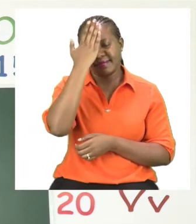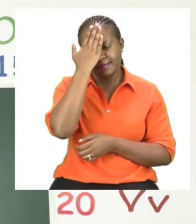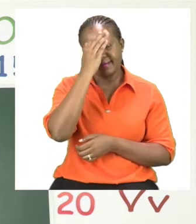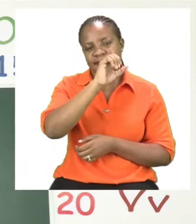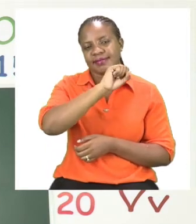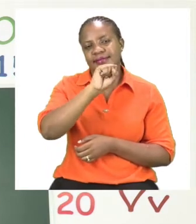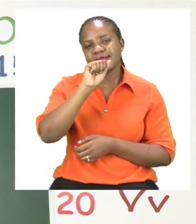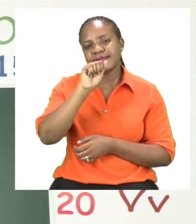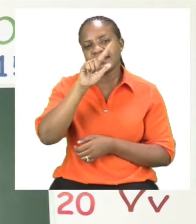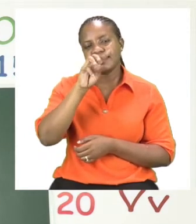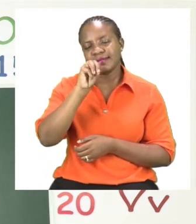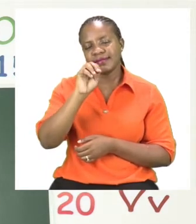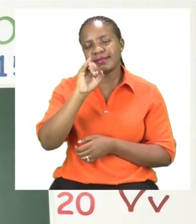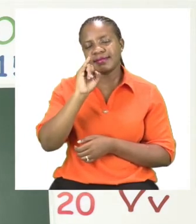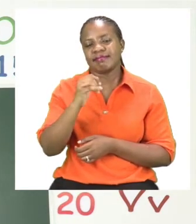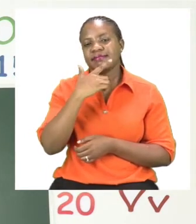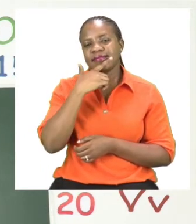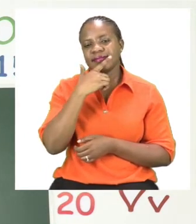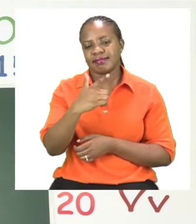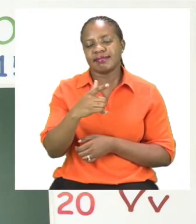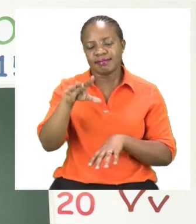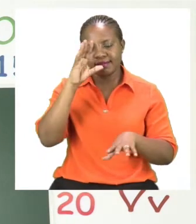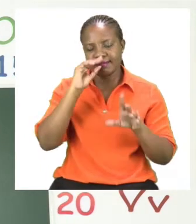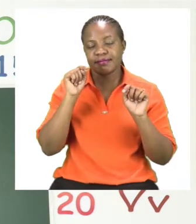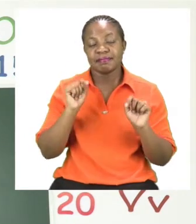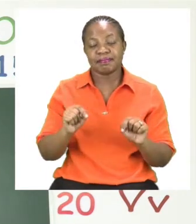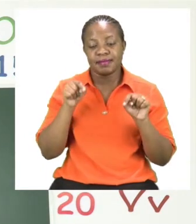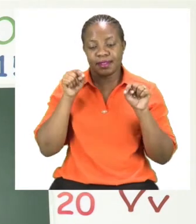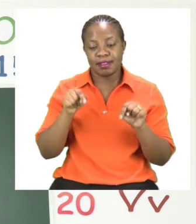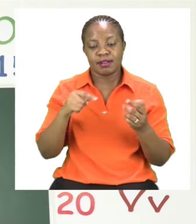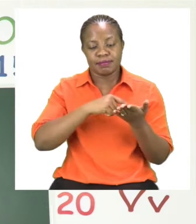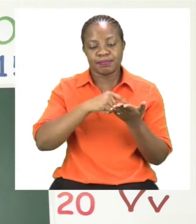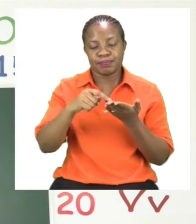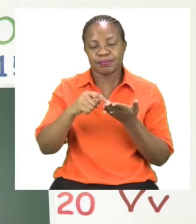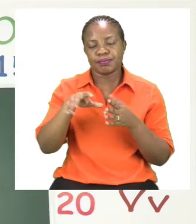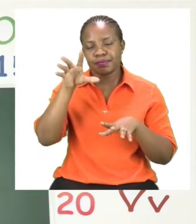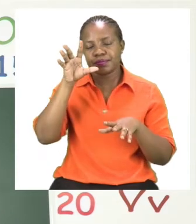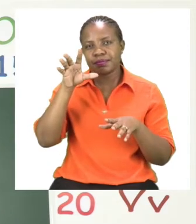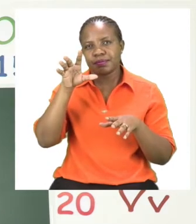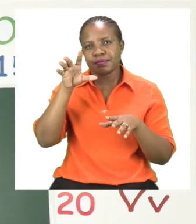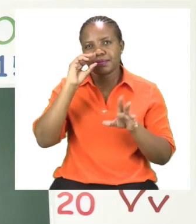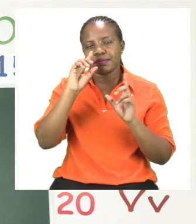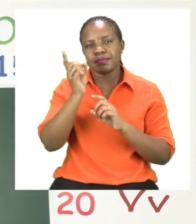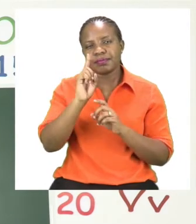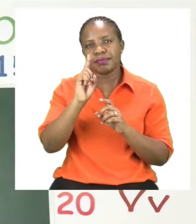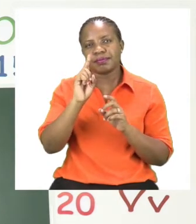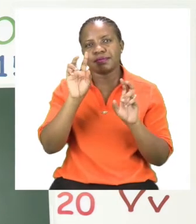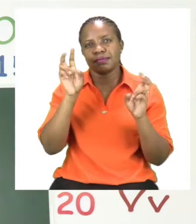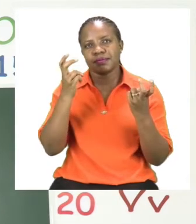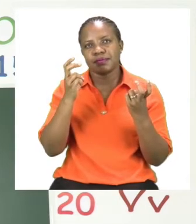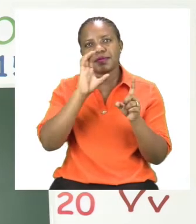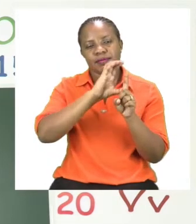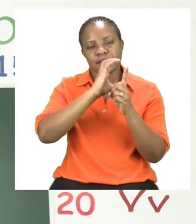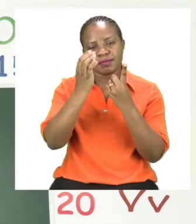me today. Our theme this week is culture and traditions.